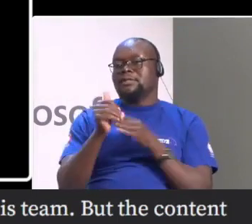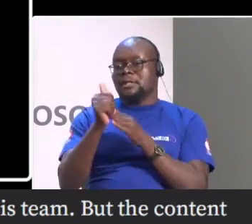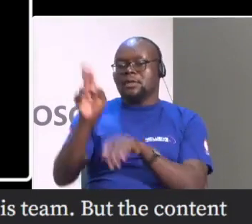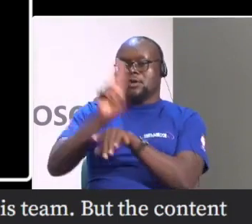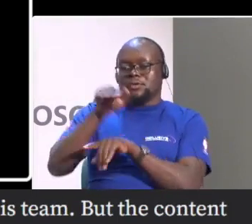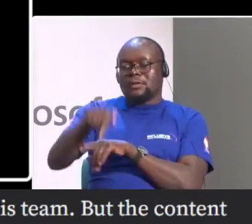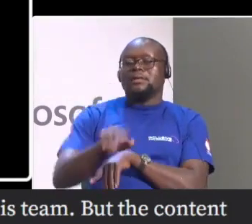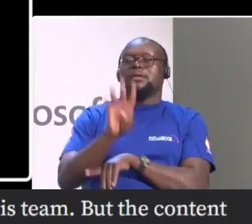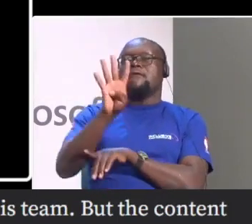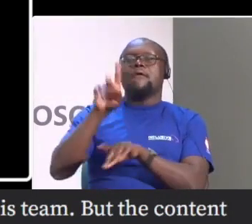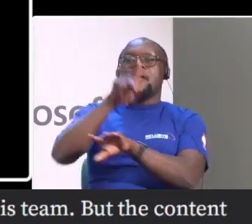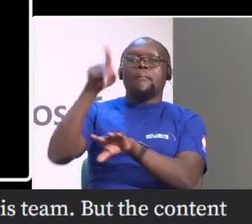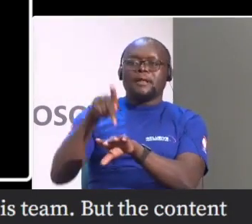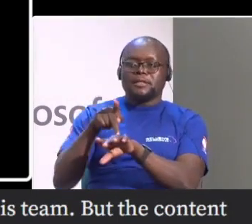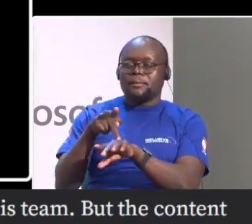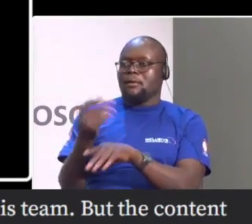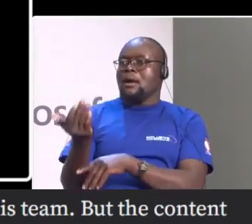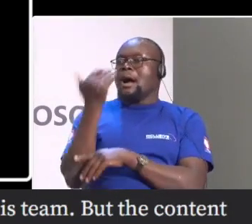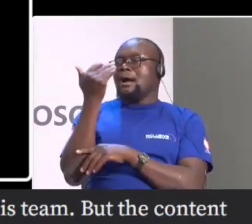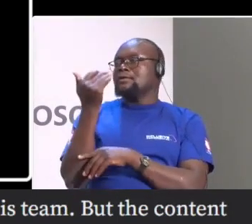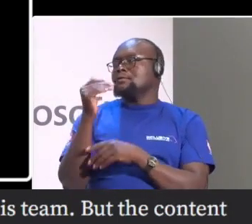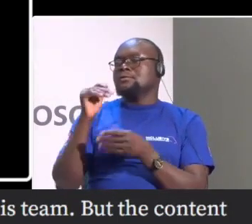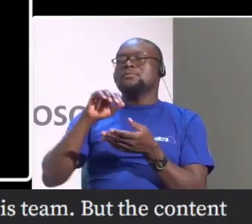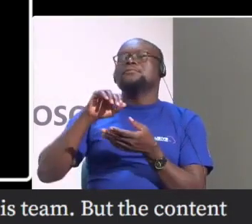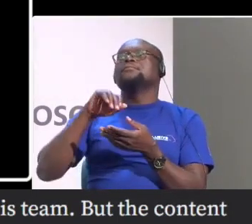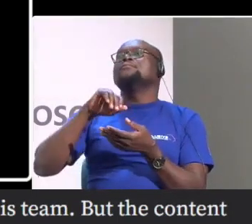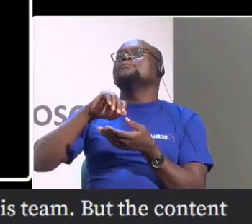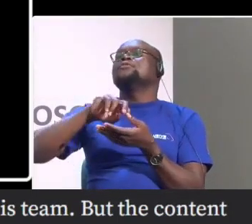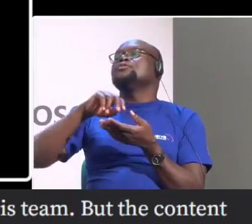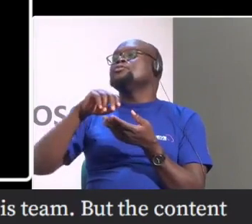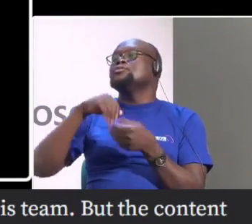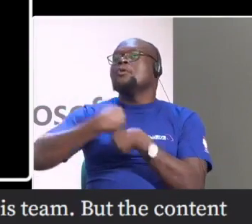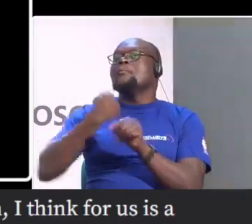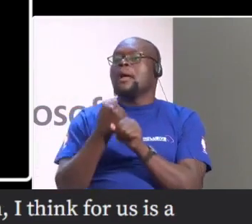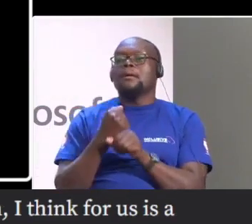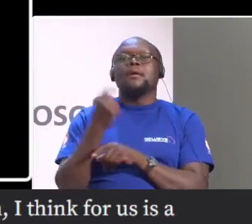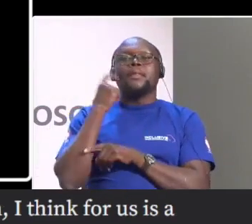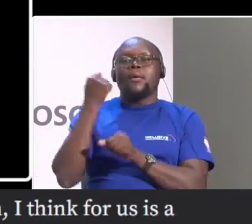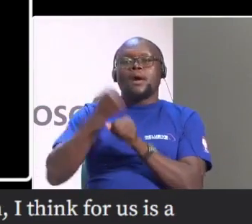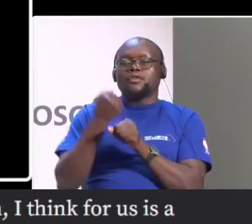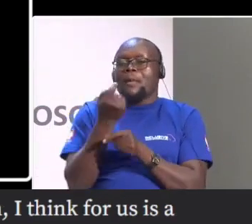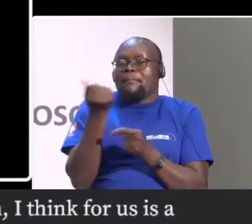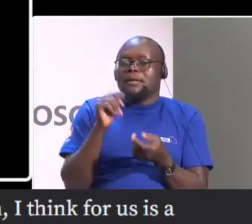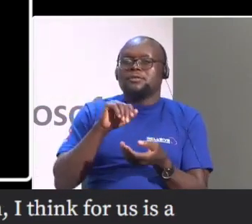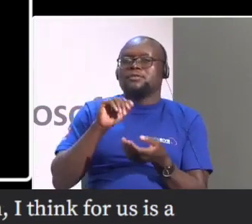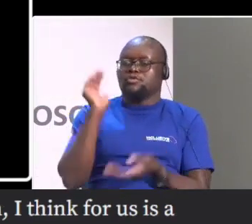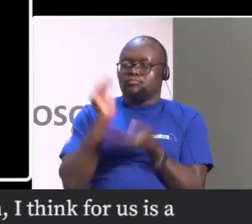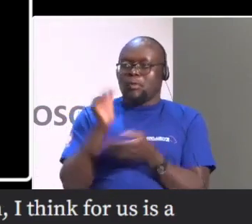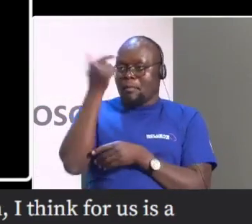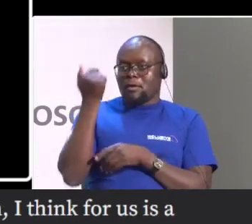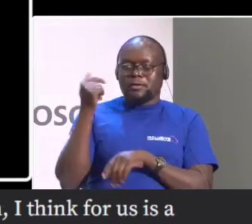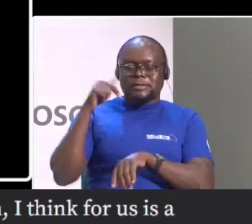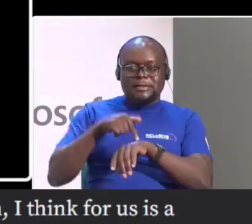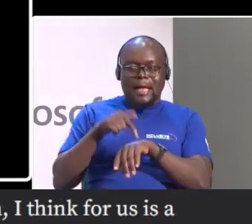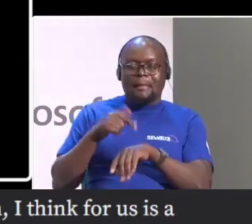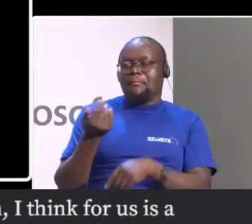4 principles. We've been asked to contract the workshop a little bit because, we're running a little